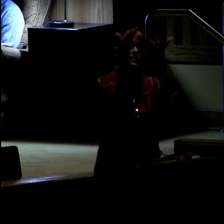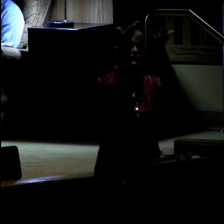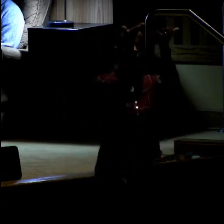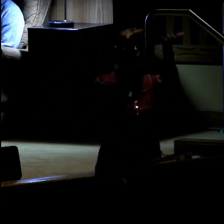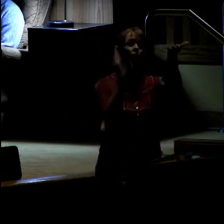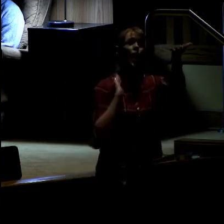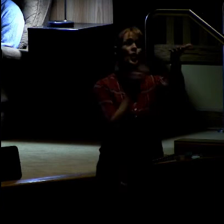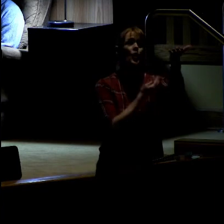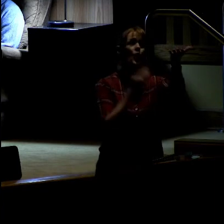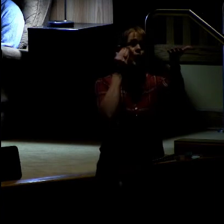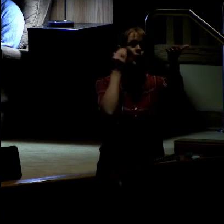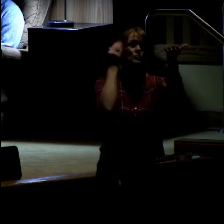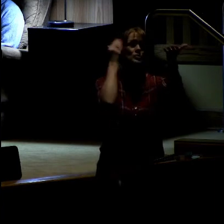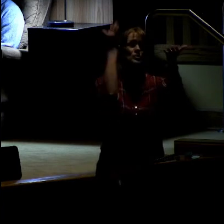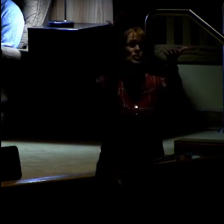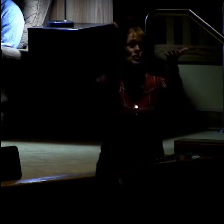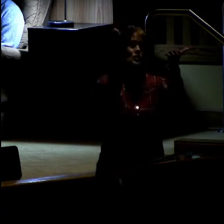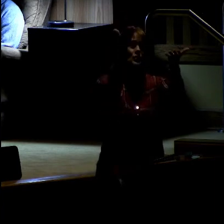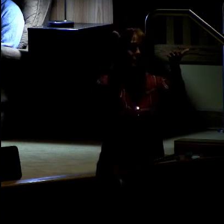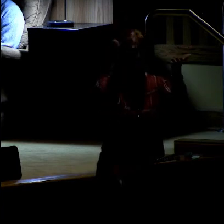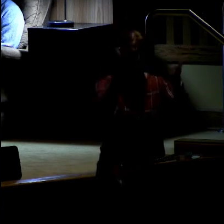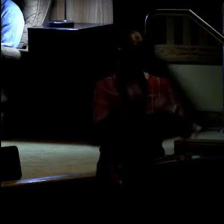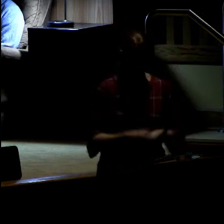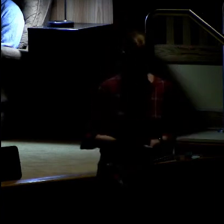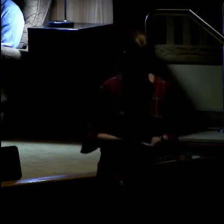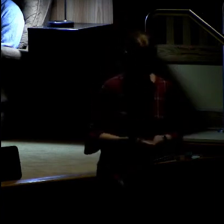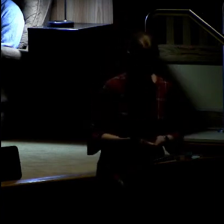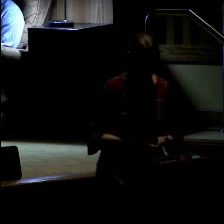give our home to you.